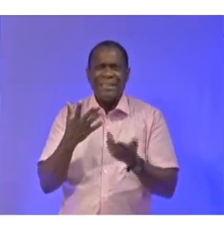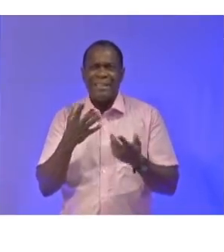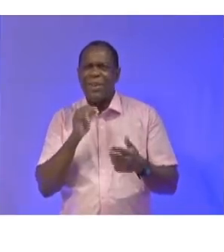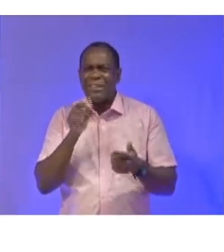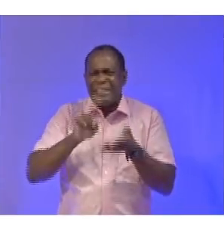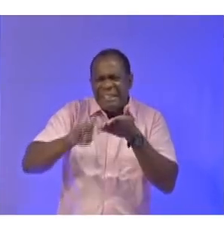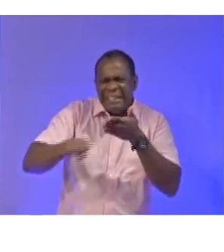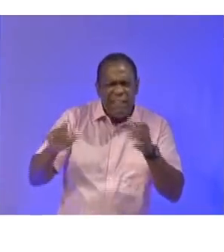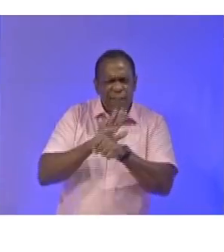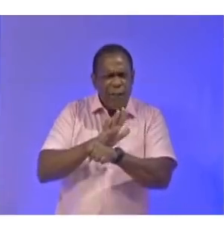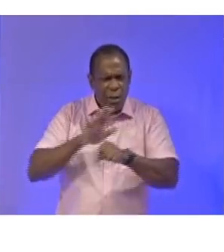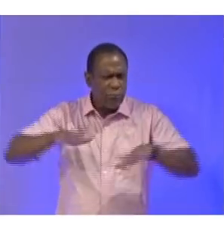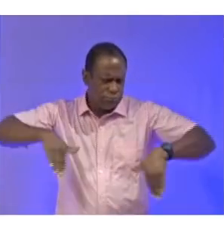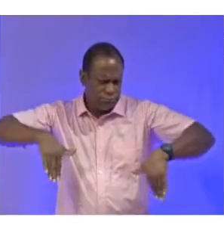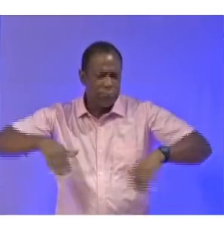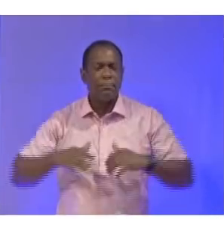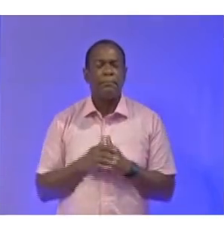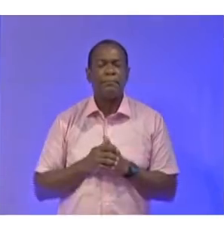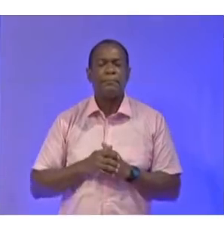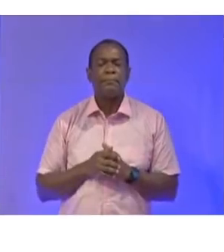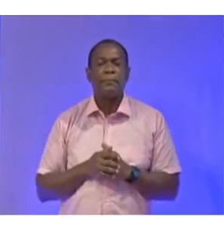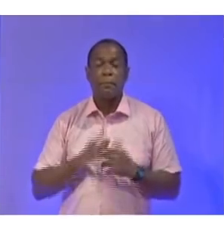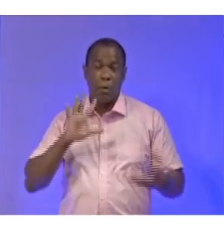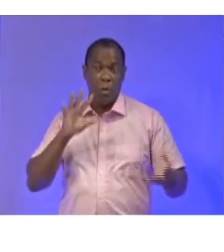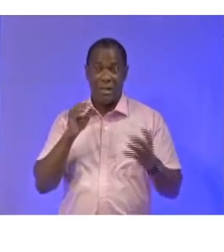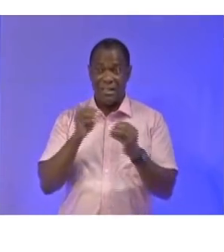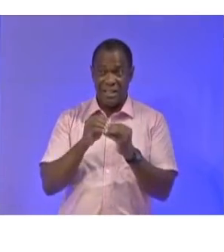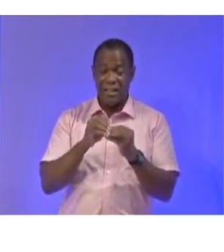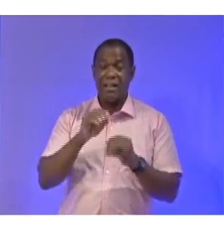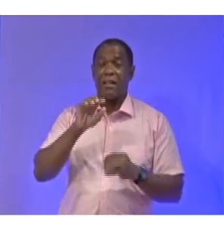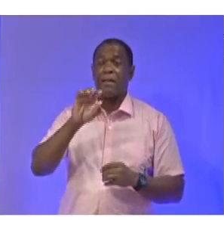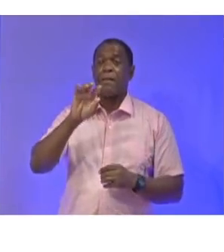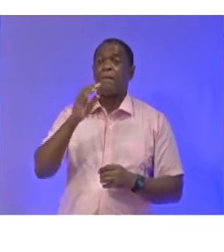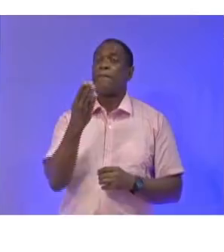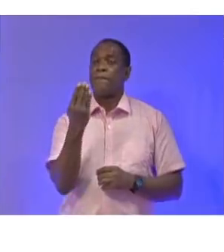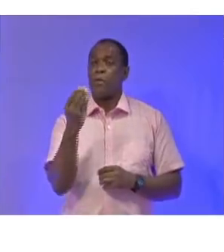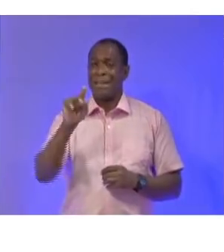the numbers, but in total, we had